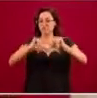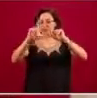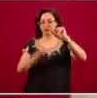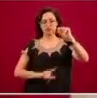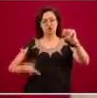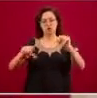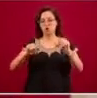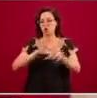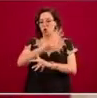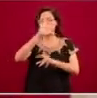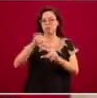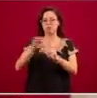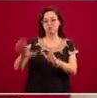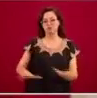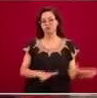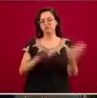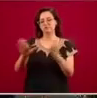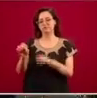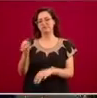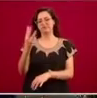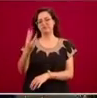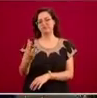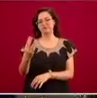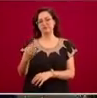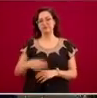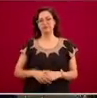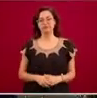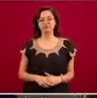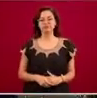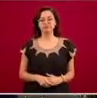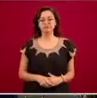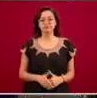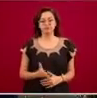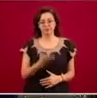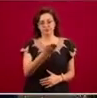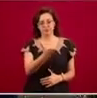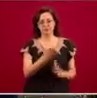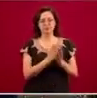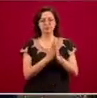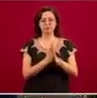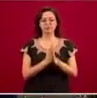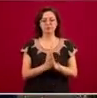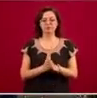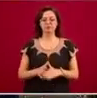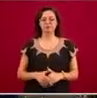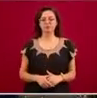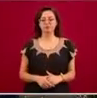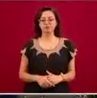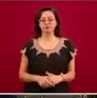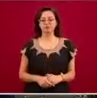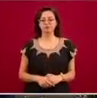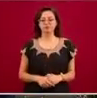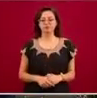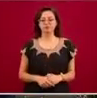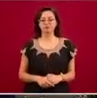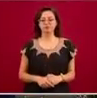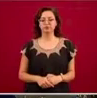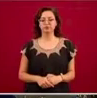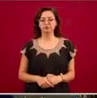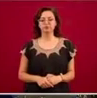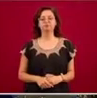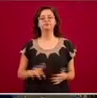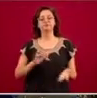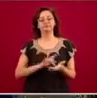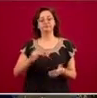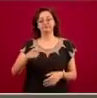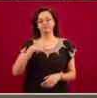population. But we are actually considering just having a national level phase 3. Gracias, secretario.